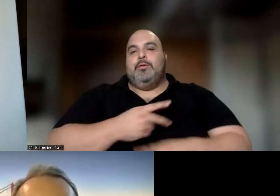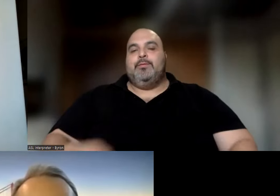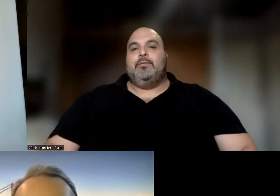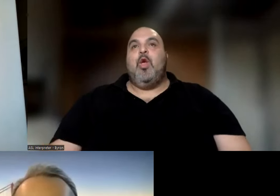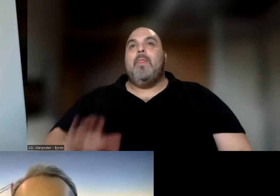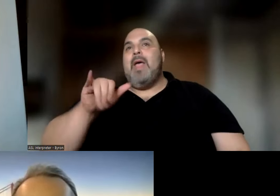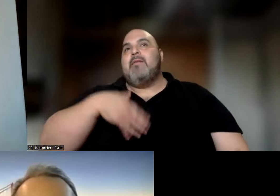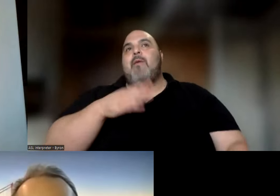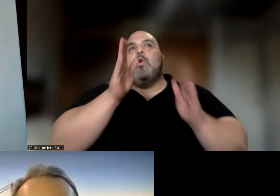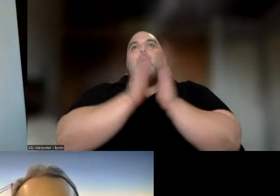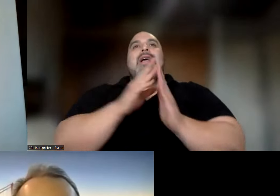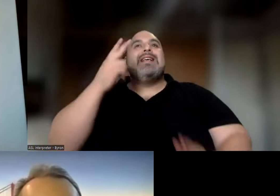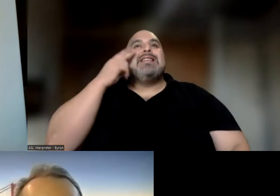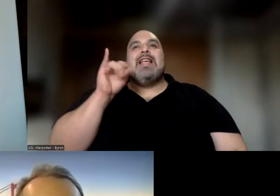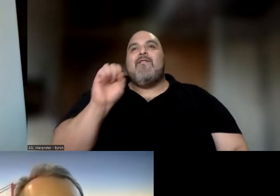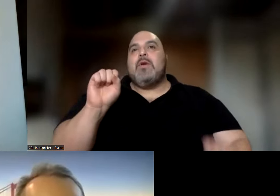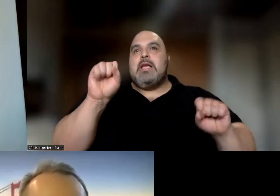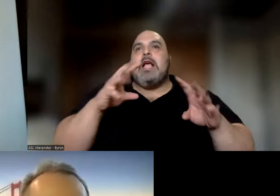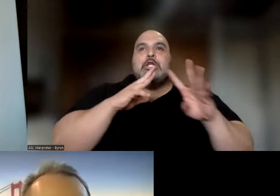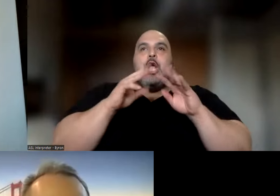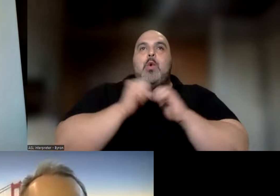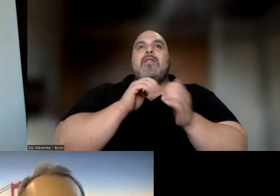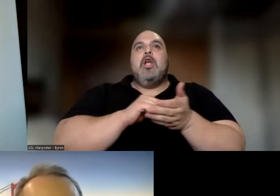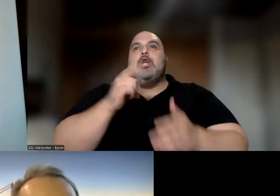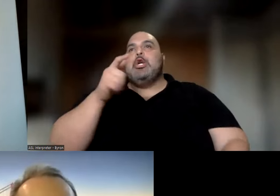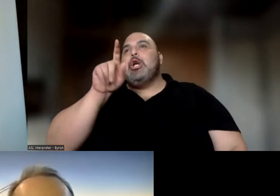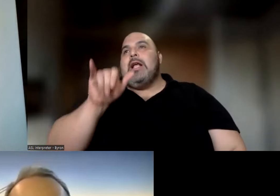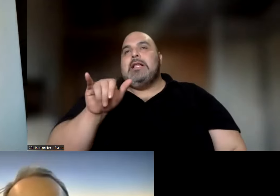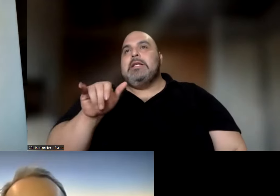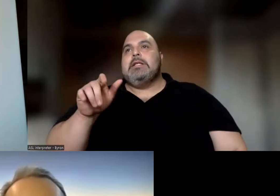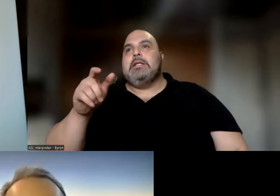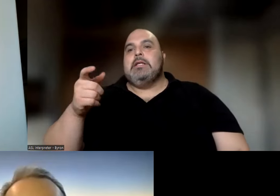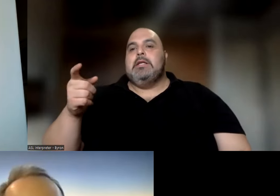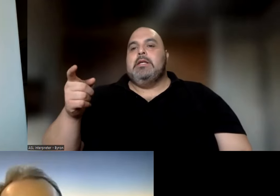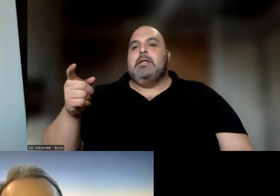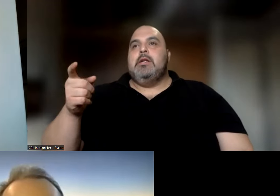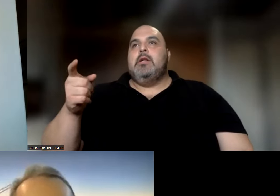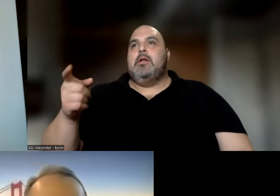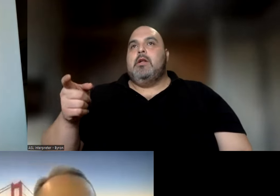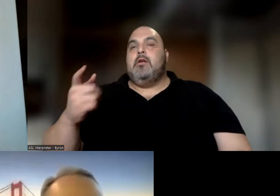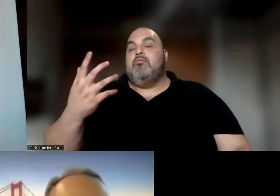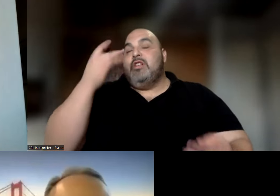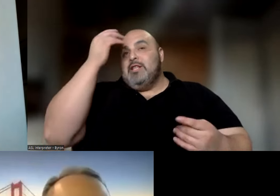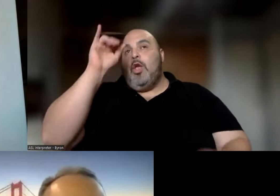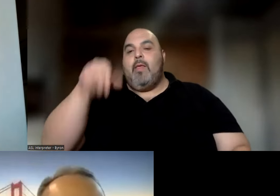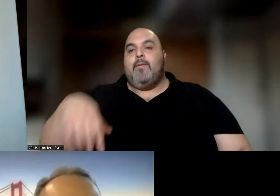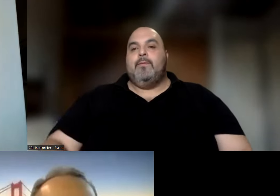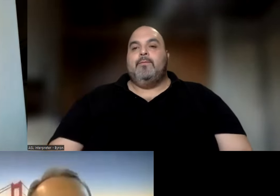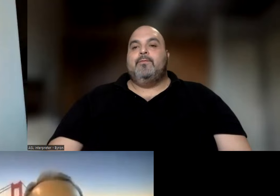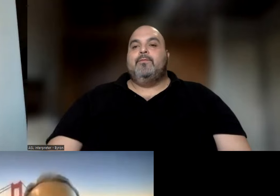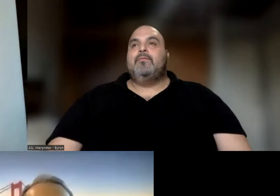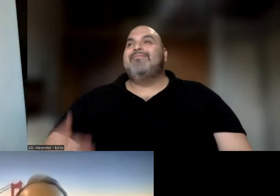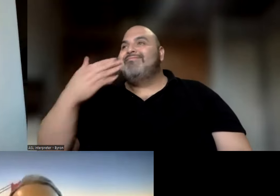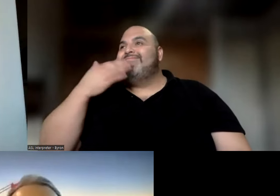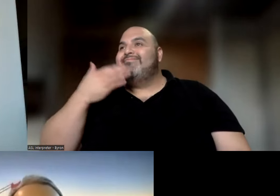to see if we can, talk to Dr. Galley and have this put into consideration. Thanks